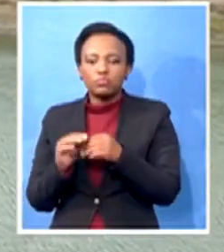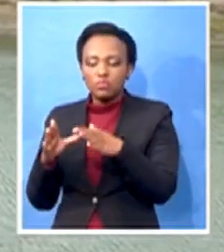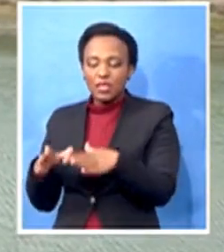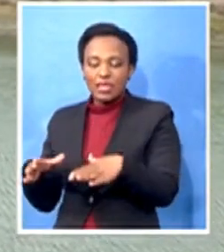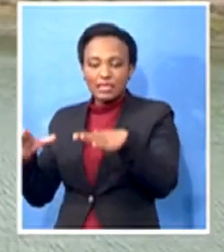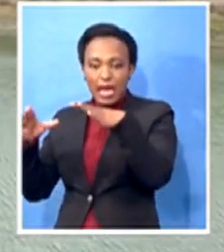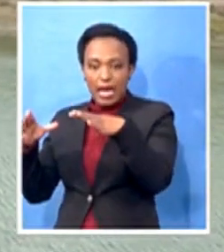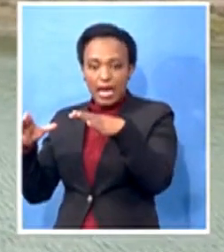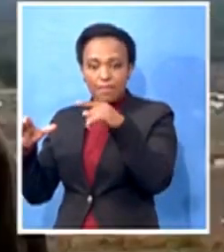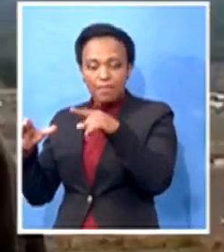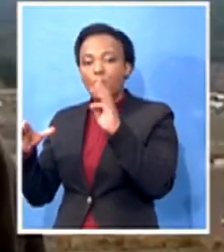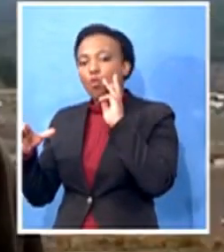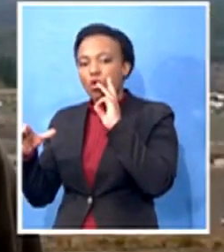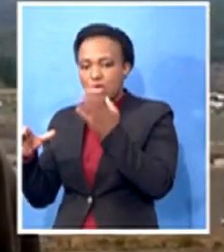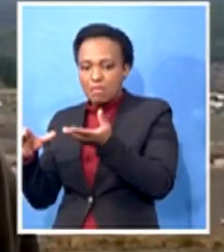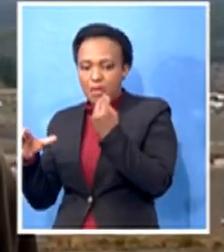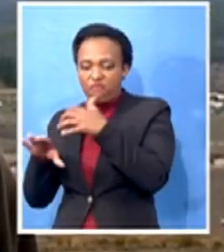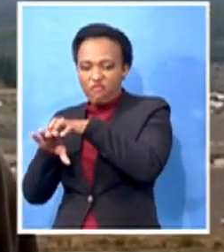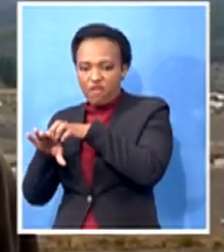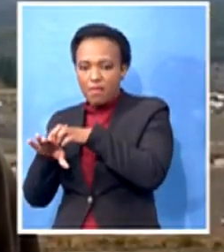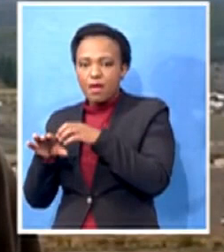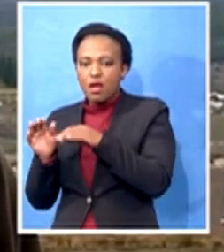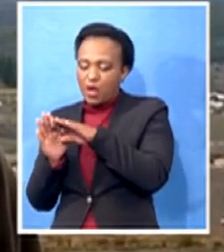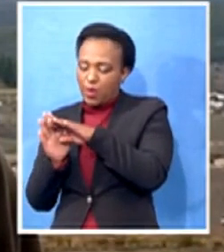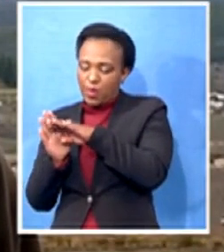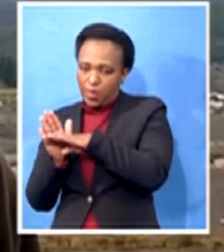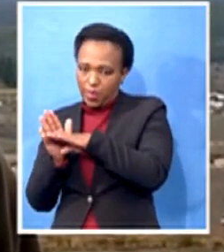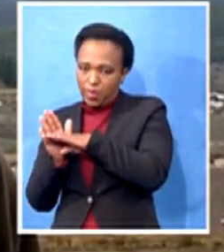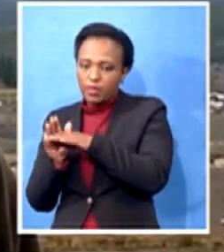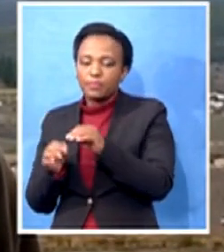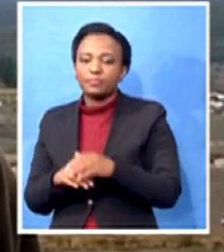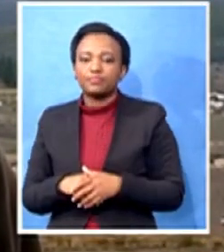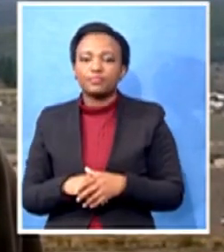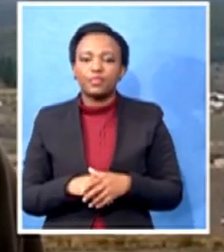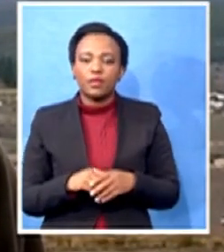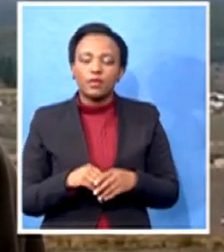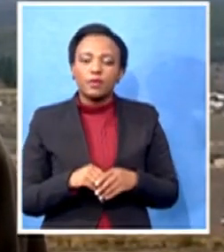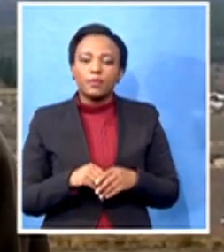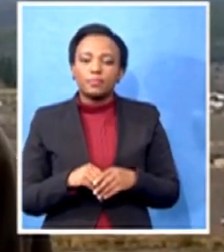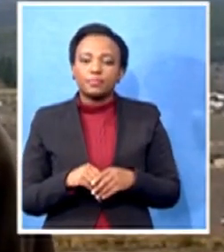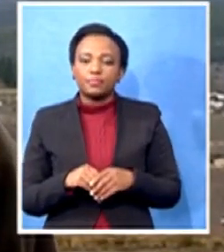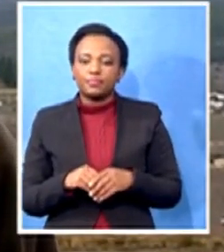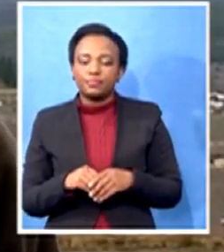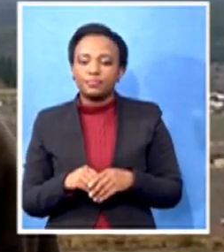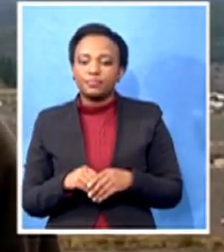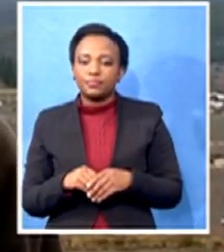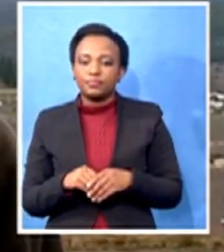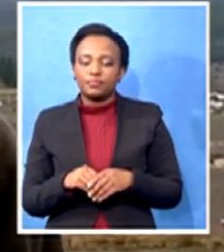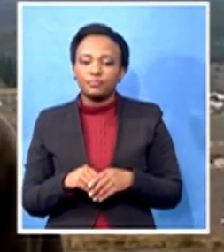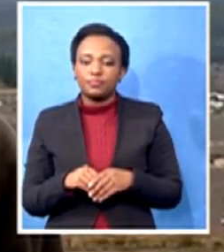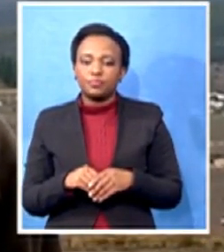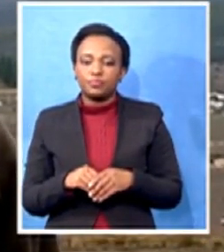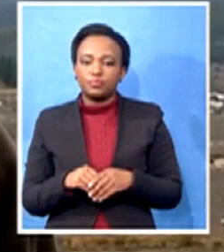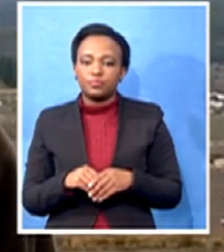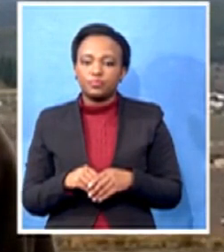is less than quarter full. Die reën wat geval het is glad nie genoeg gewees nie. The rain that recently fell